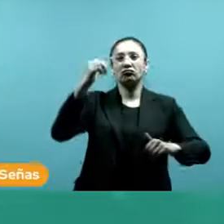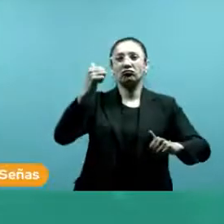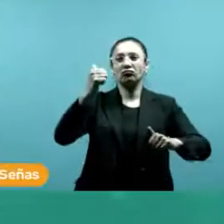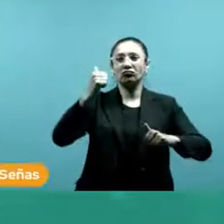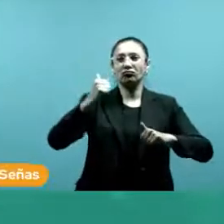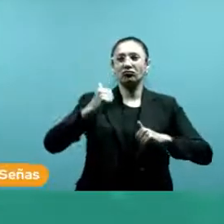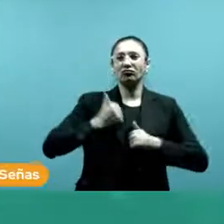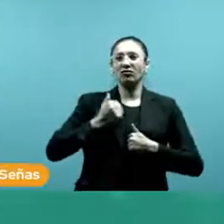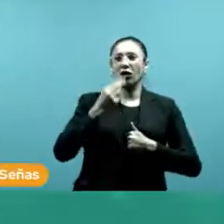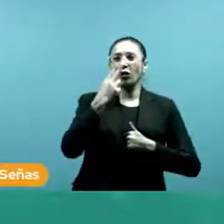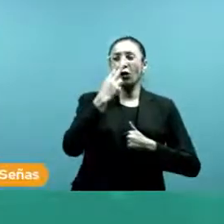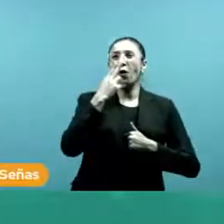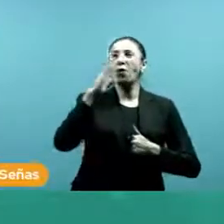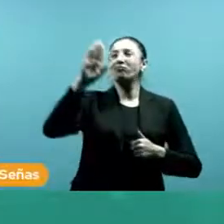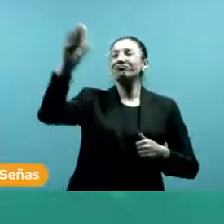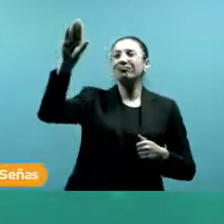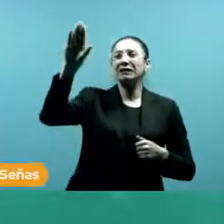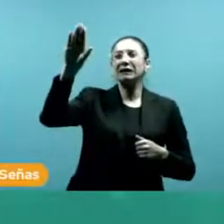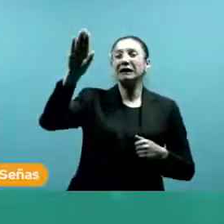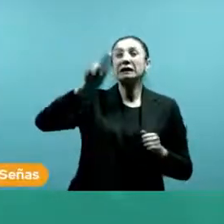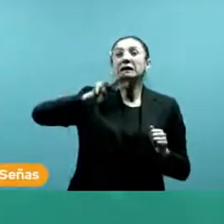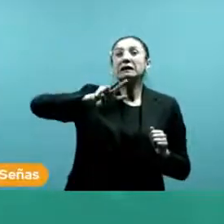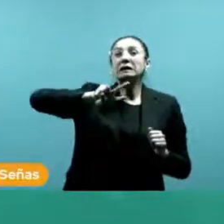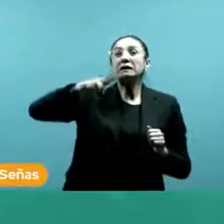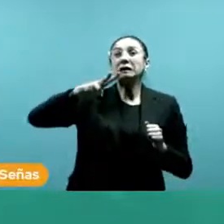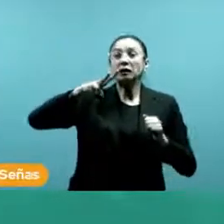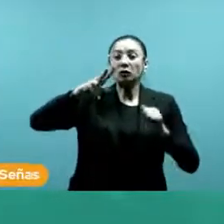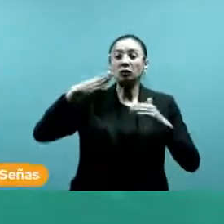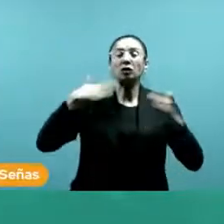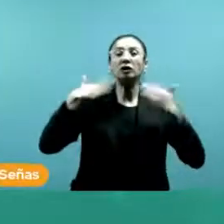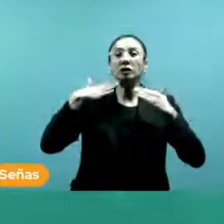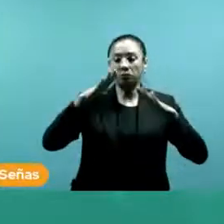a nearby village, and the name of the village was Birkenau.